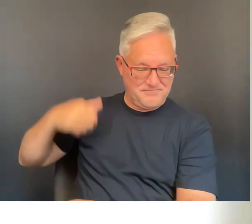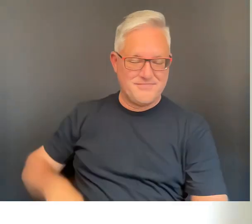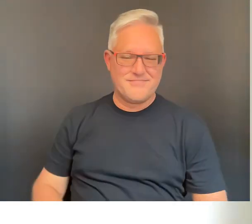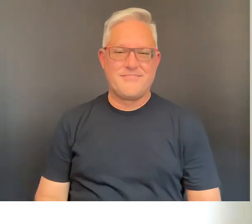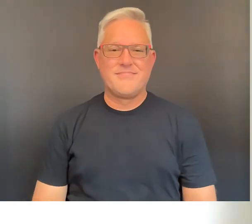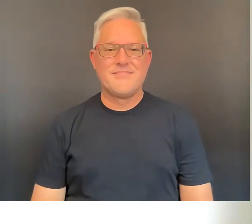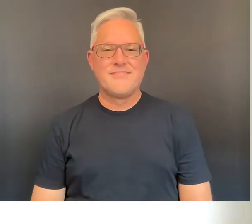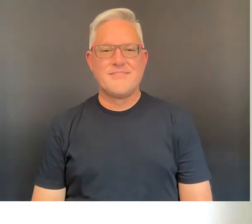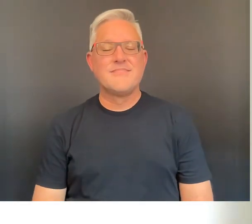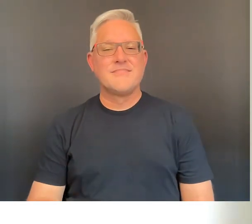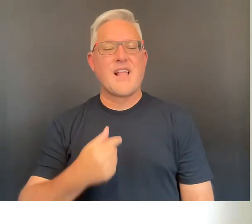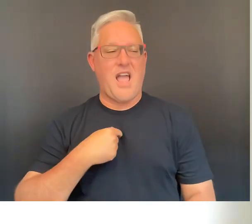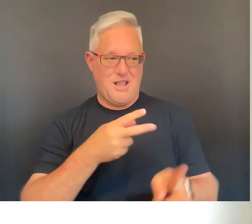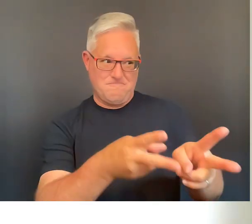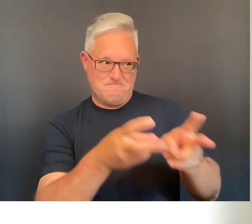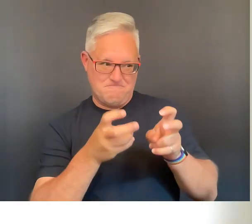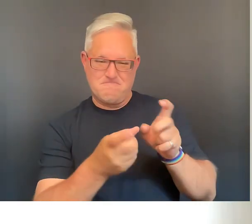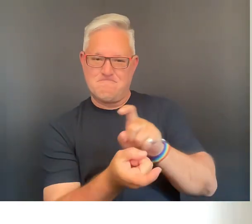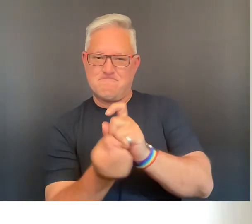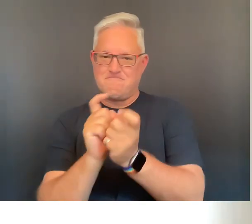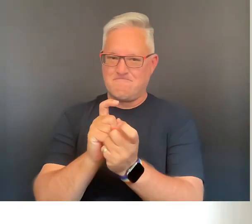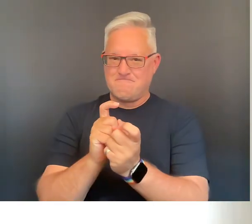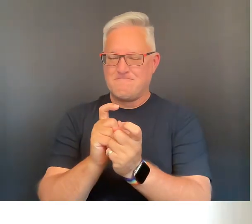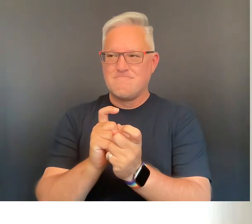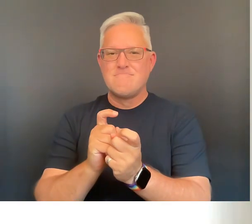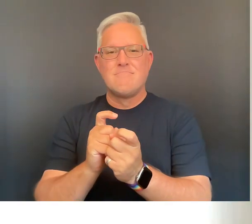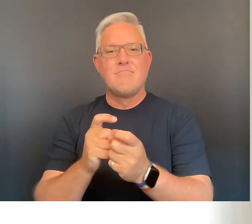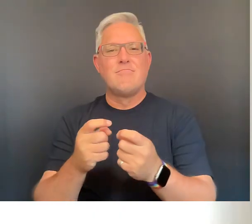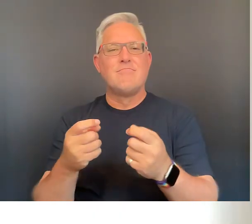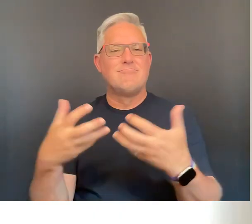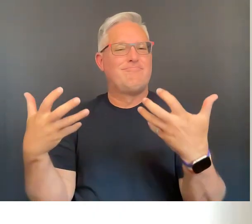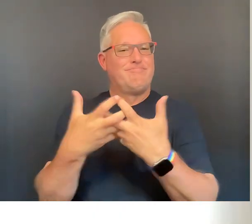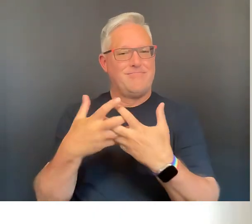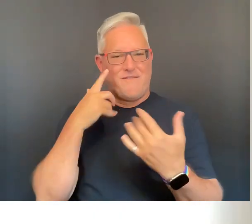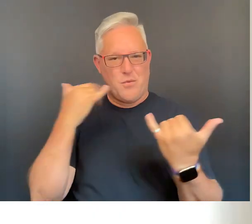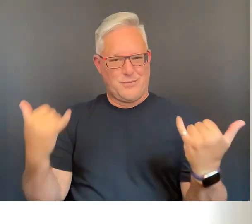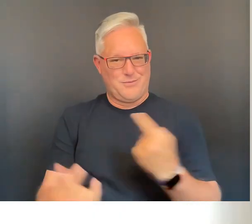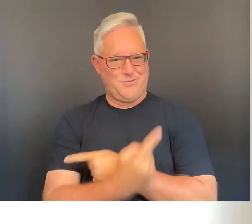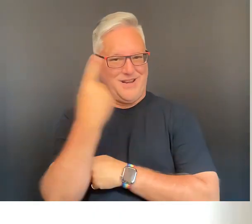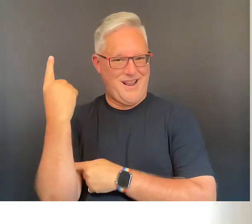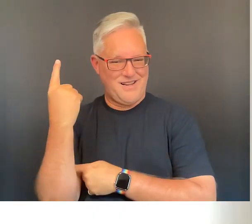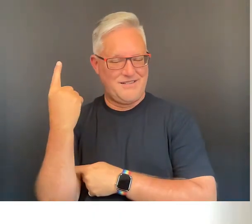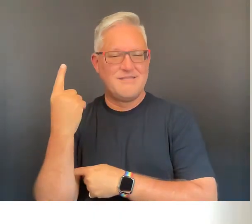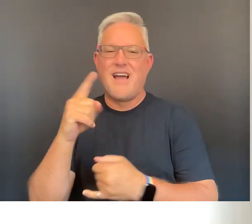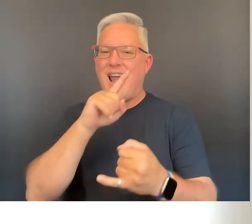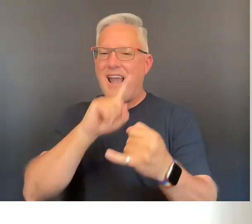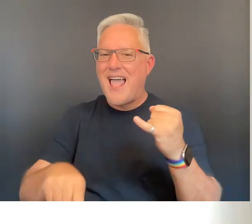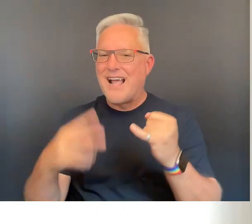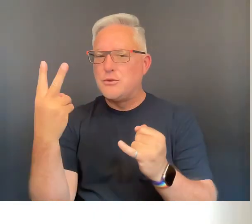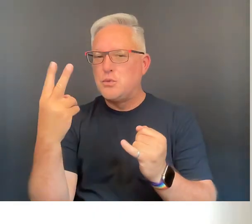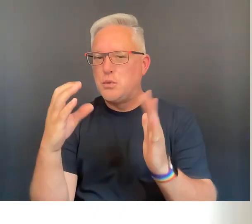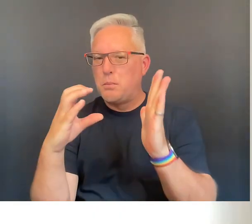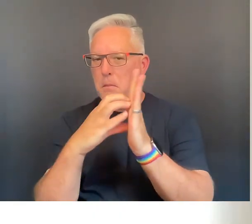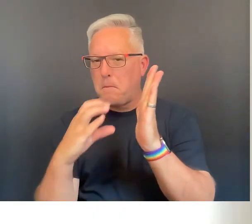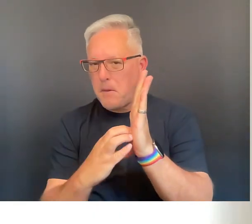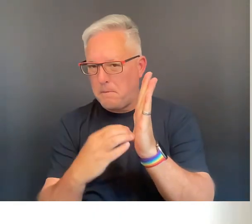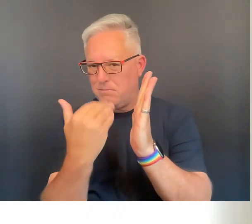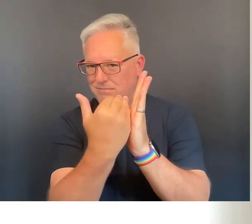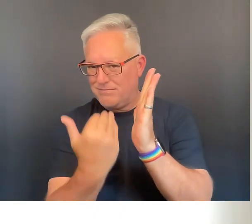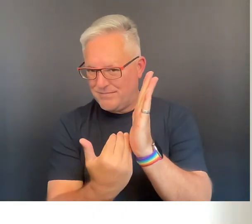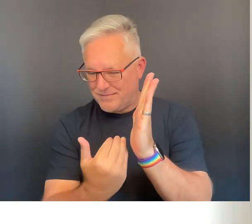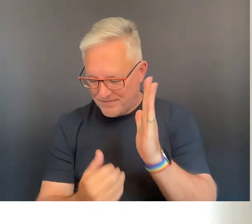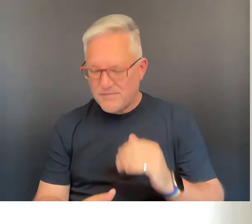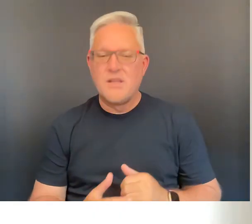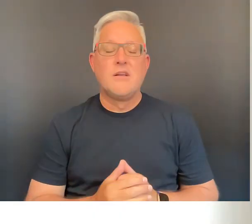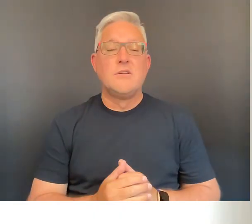reading as a prayer, adapted for our time, the last two stanzas. So let us